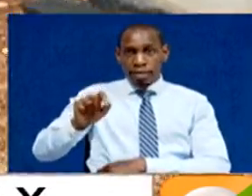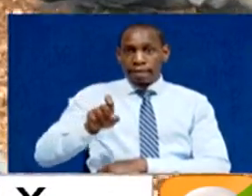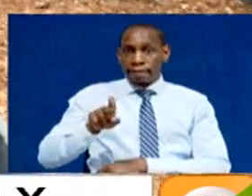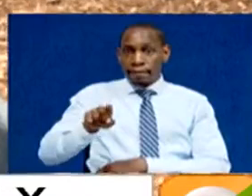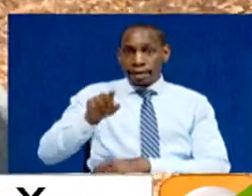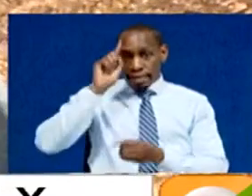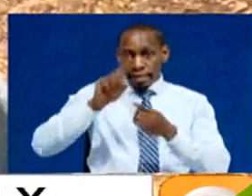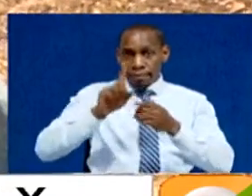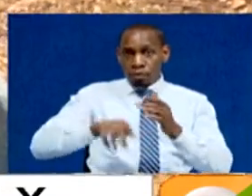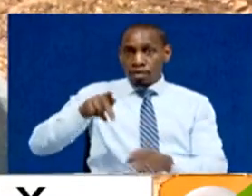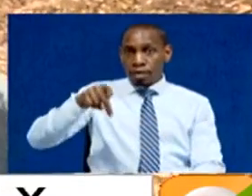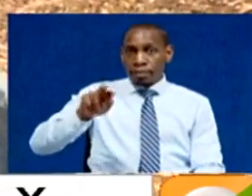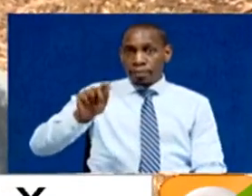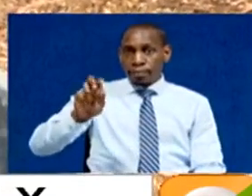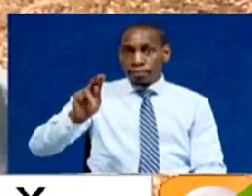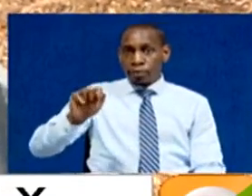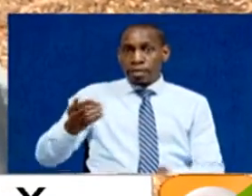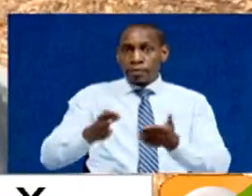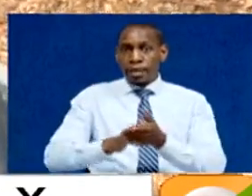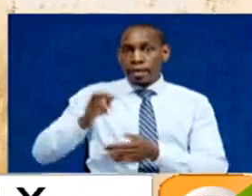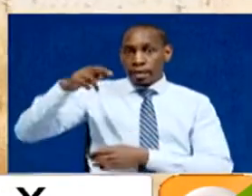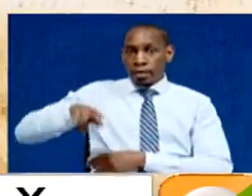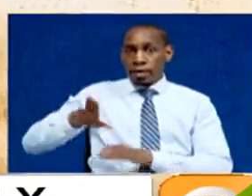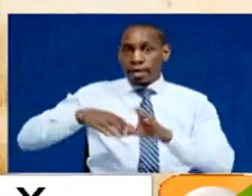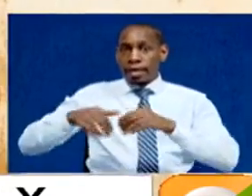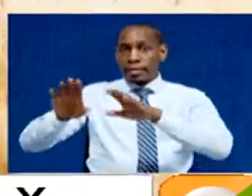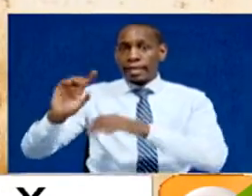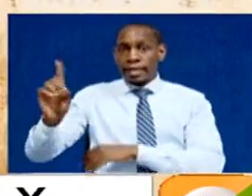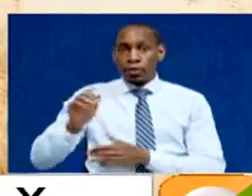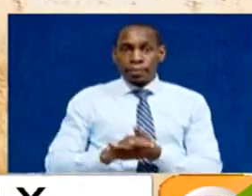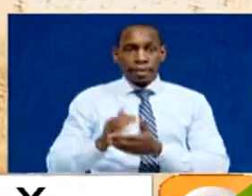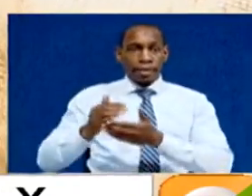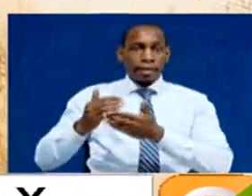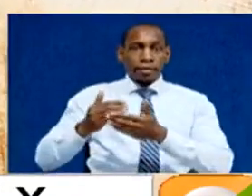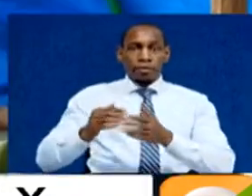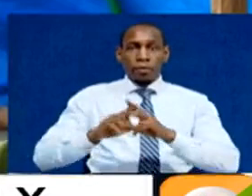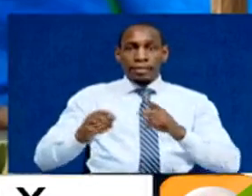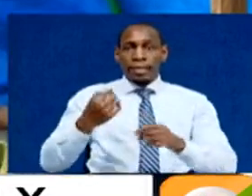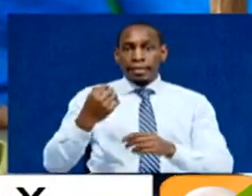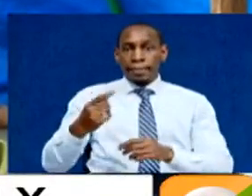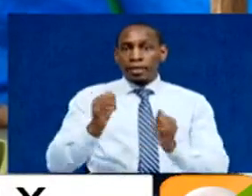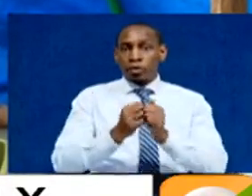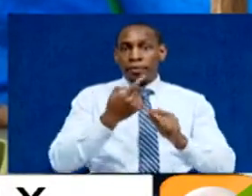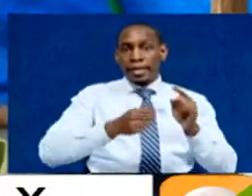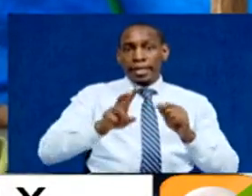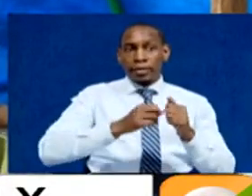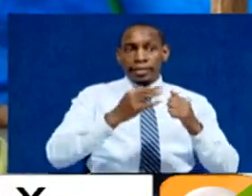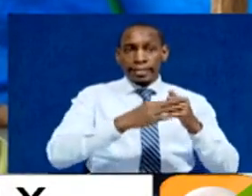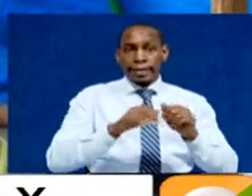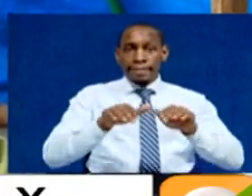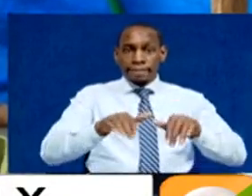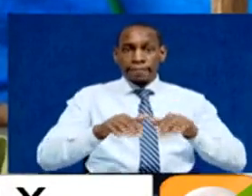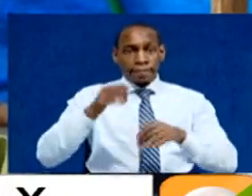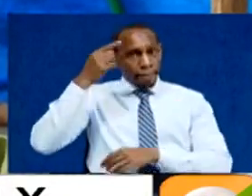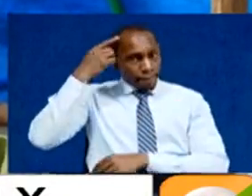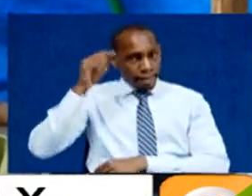larva, at this farm in Rongai, in the outskirts of Nairobi. Actually started up in October 2018, farming